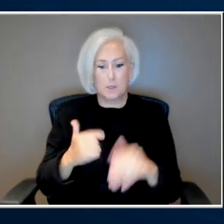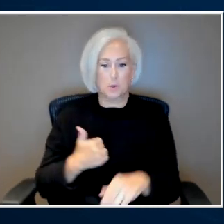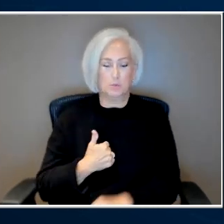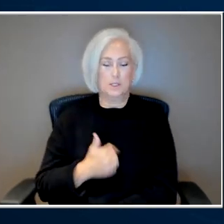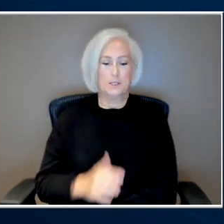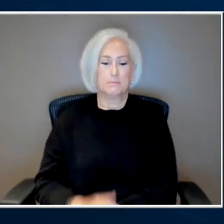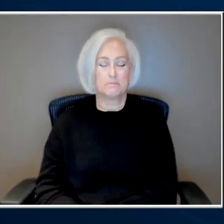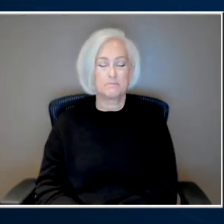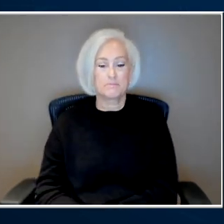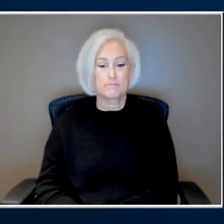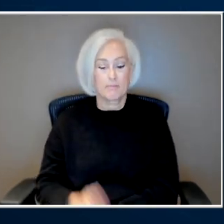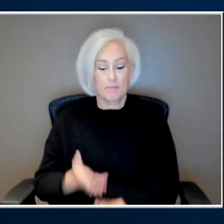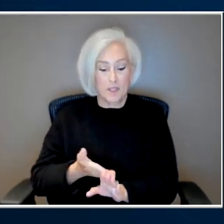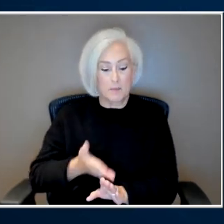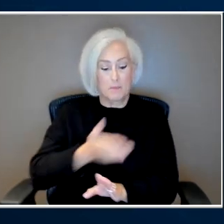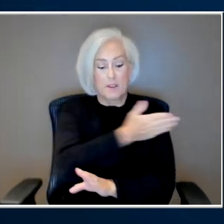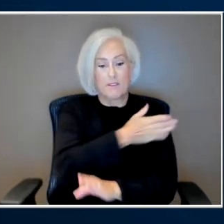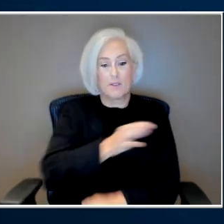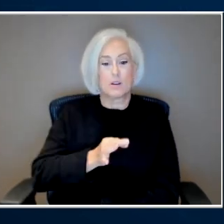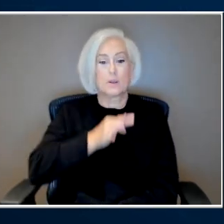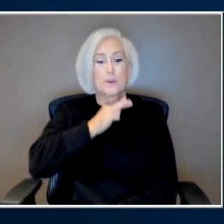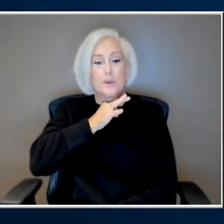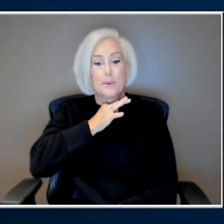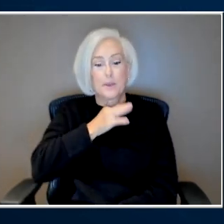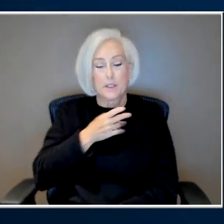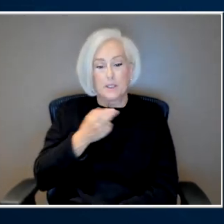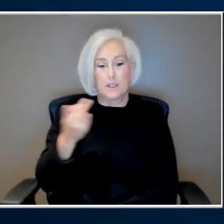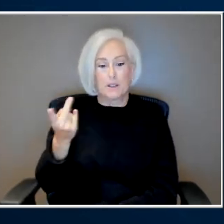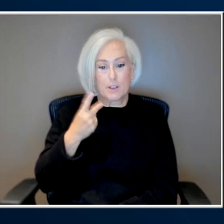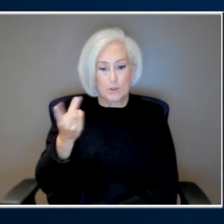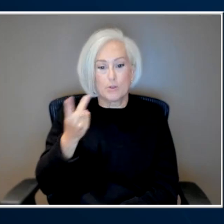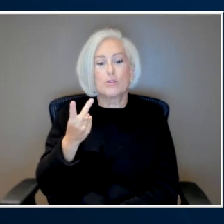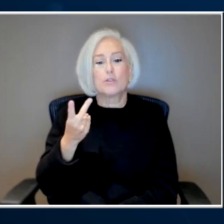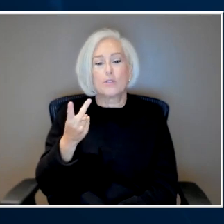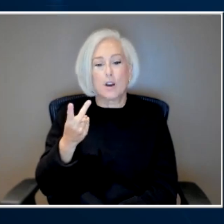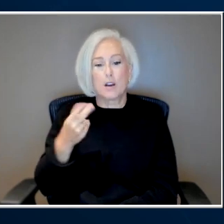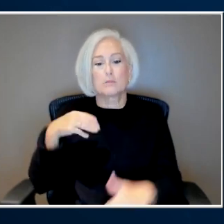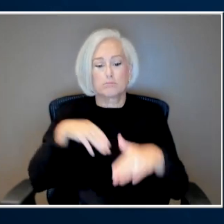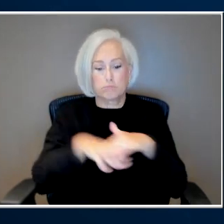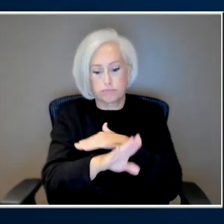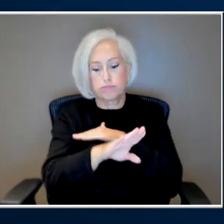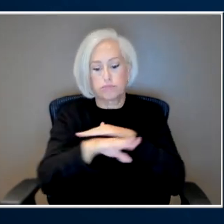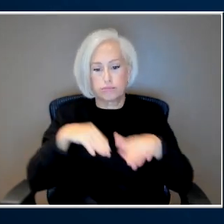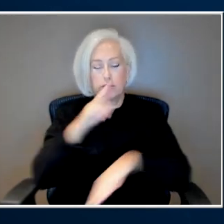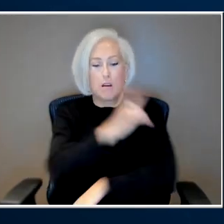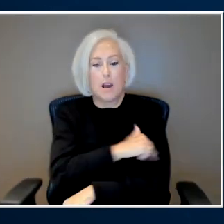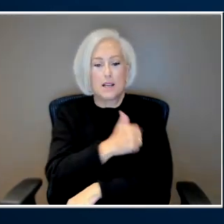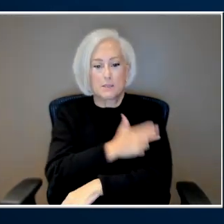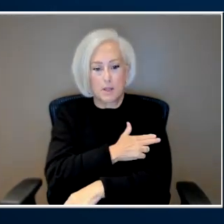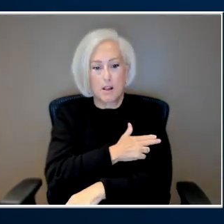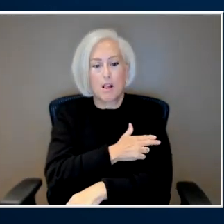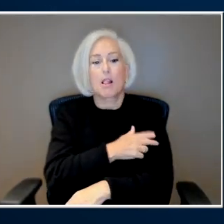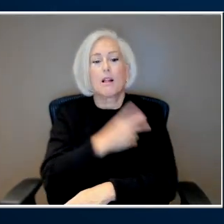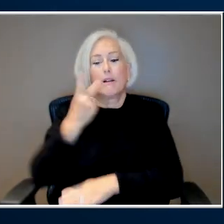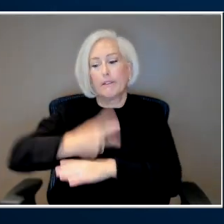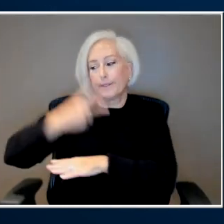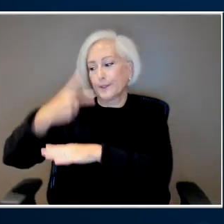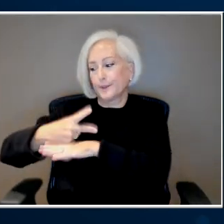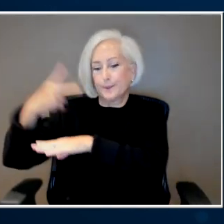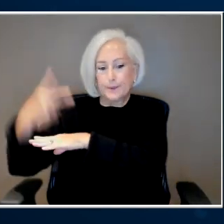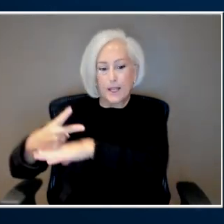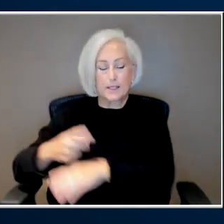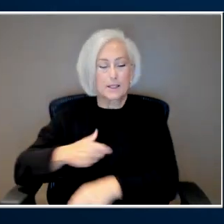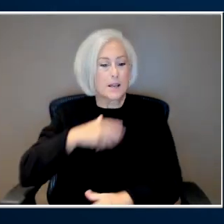Before the trach, we were in and out of the hospital almost every other day. My wife wouldn't sleep at